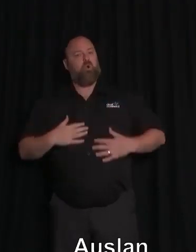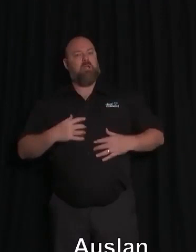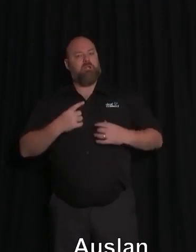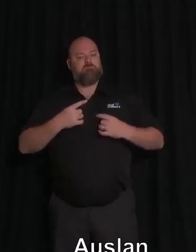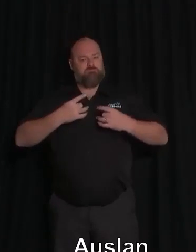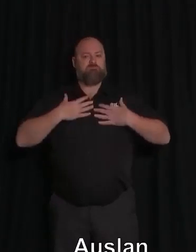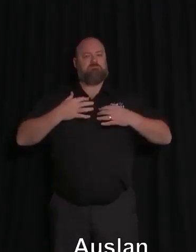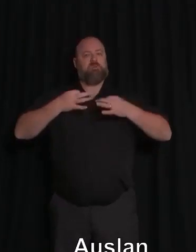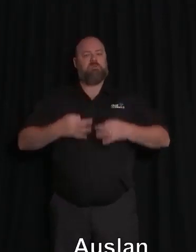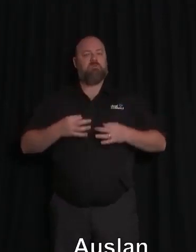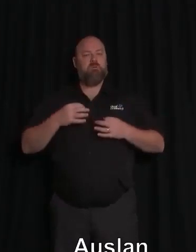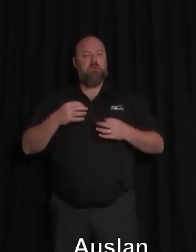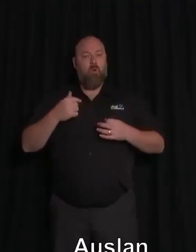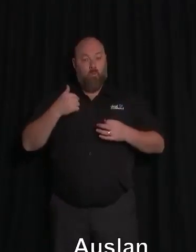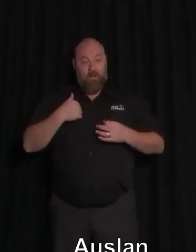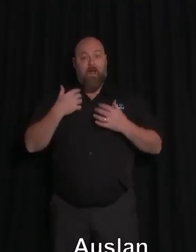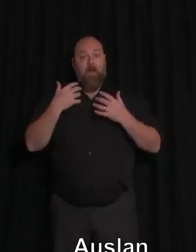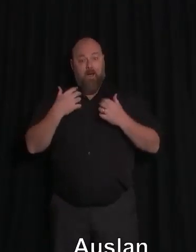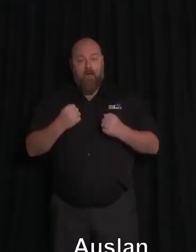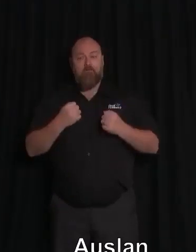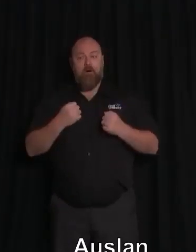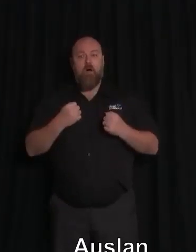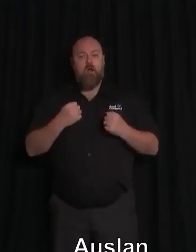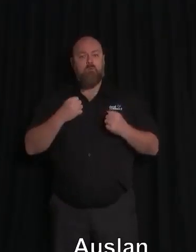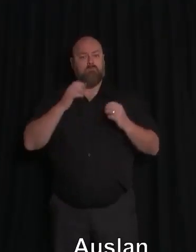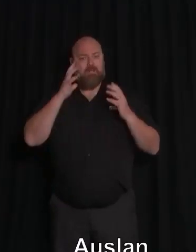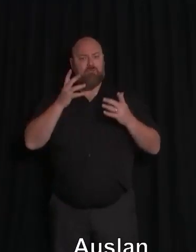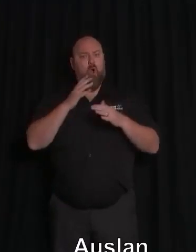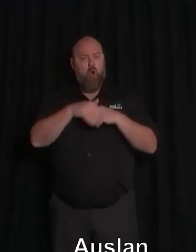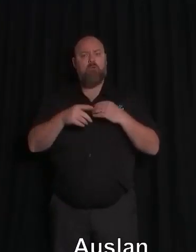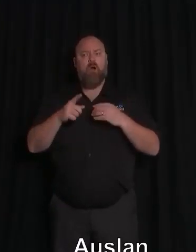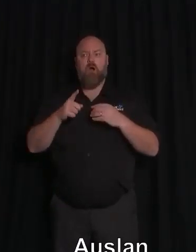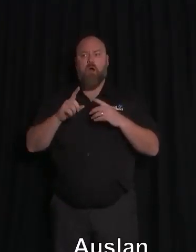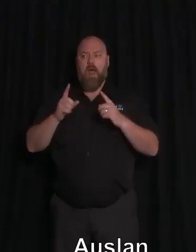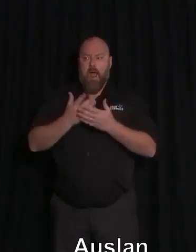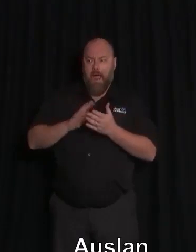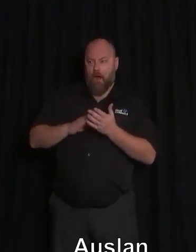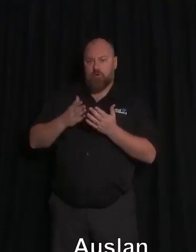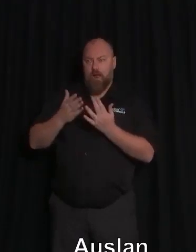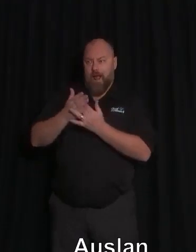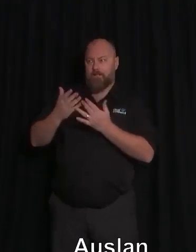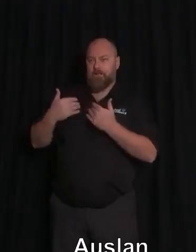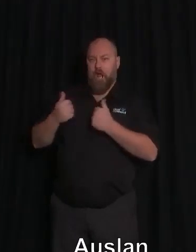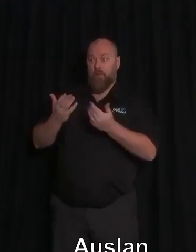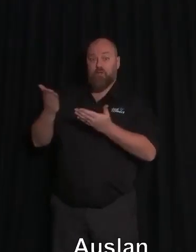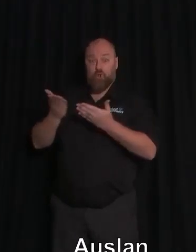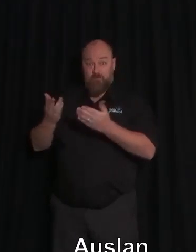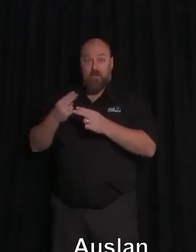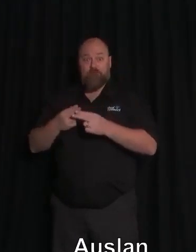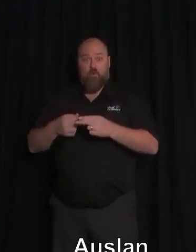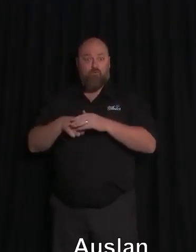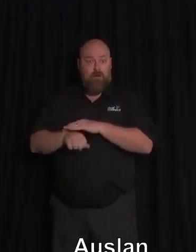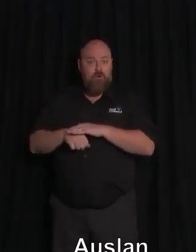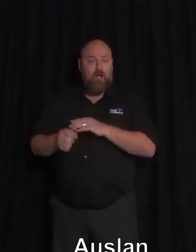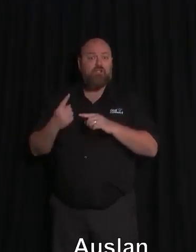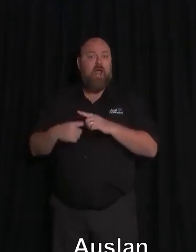And we all share an interest in access to sexual and reproductive health services in ways that are appropriate to our